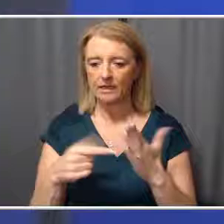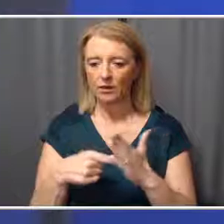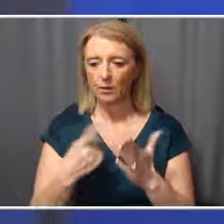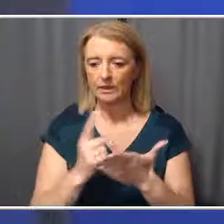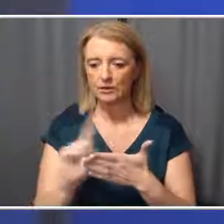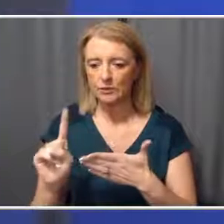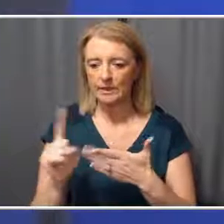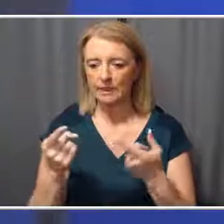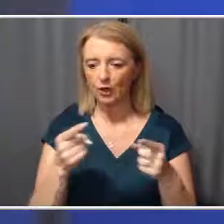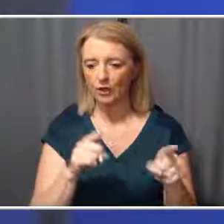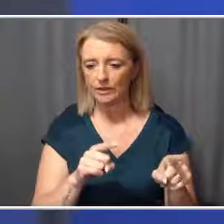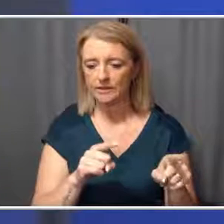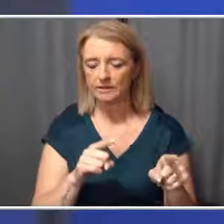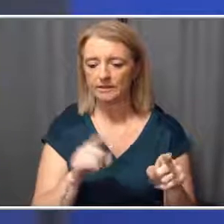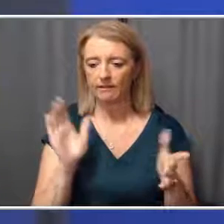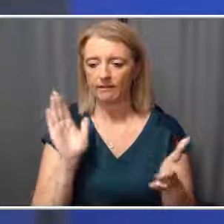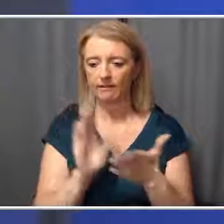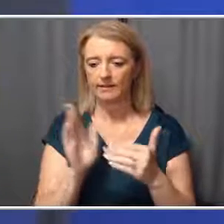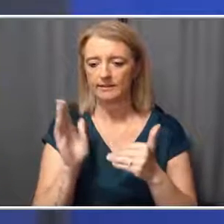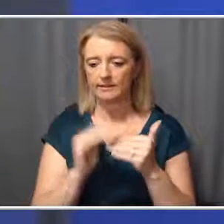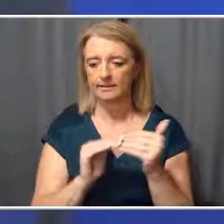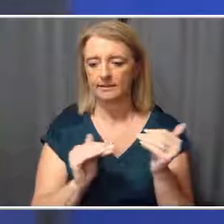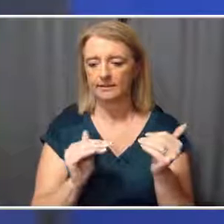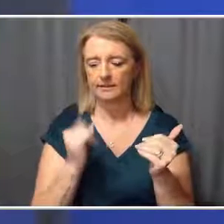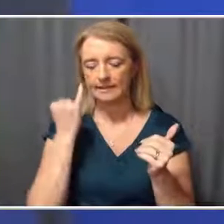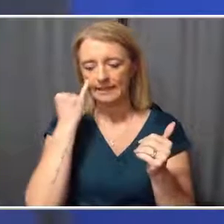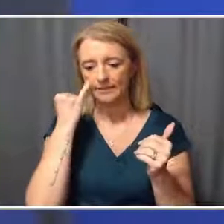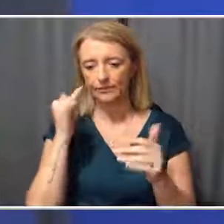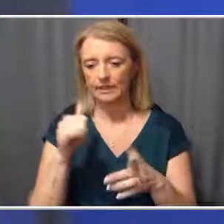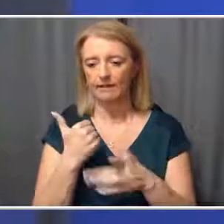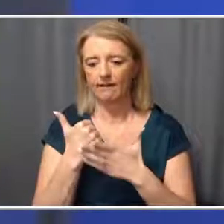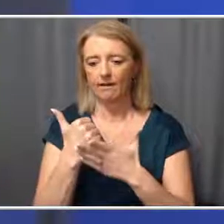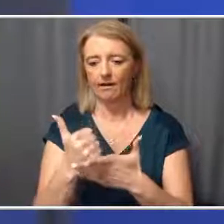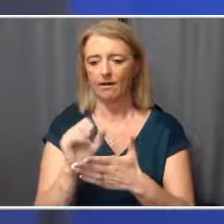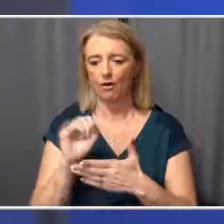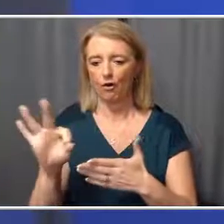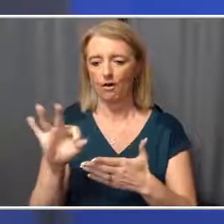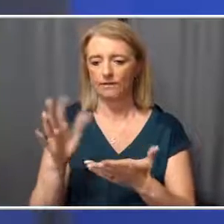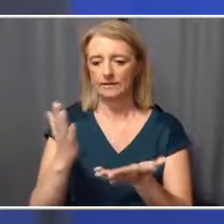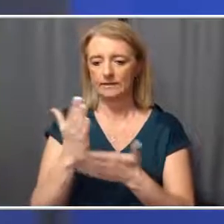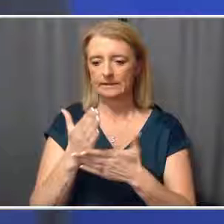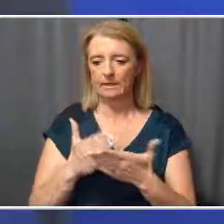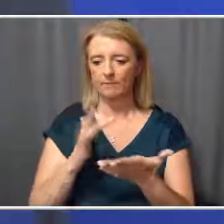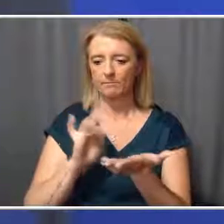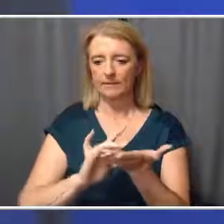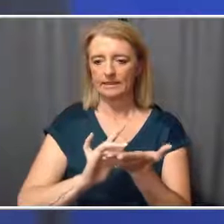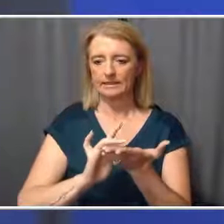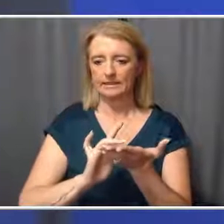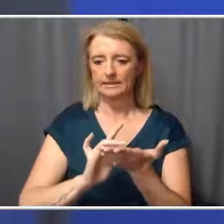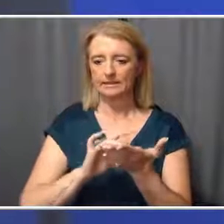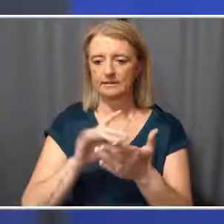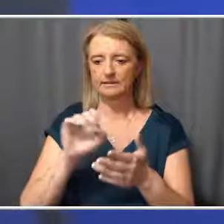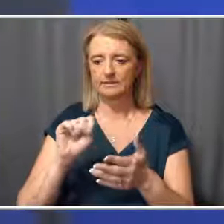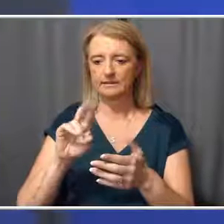send them using the links on your screen: YouTube, Facebook, the X platform, or email the Medical News Network.